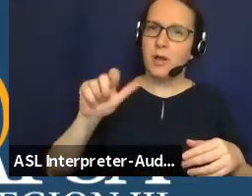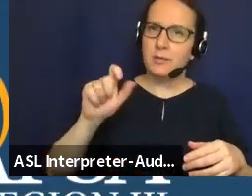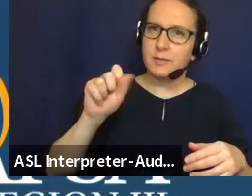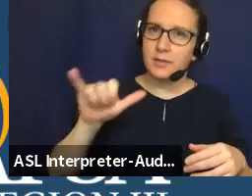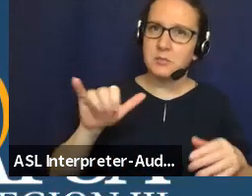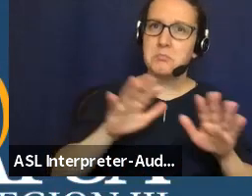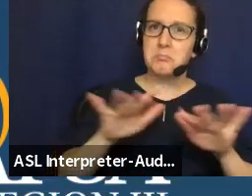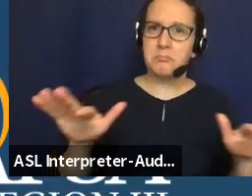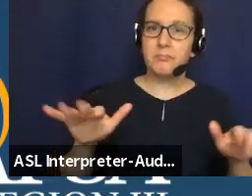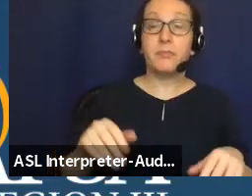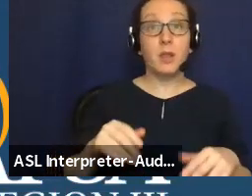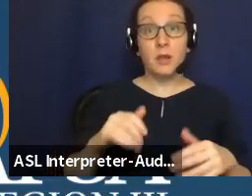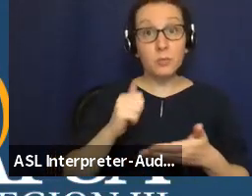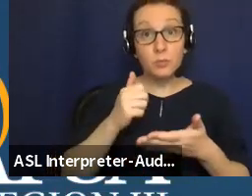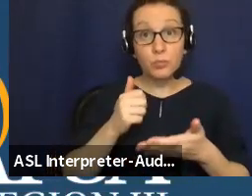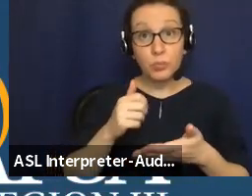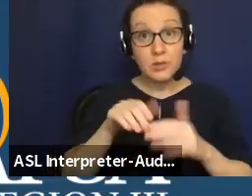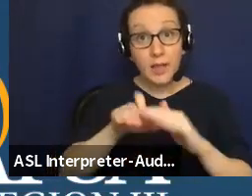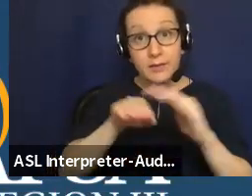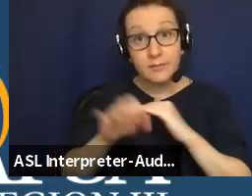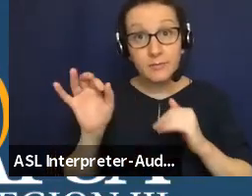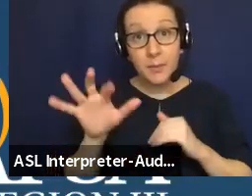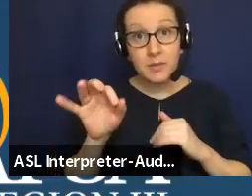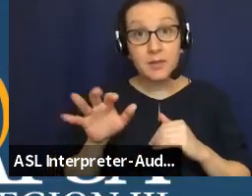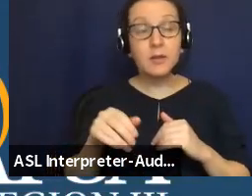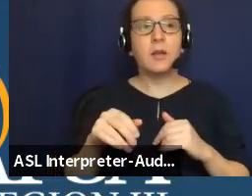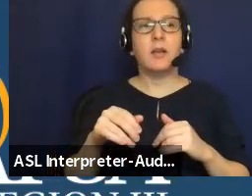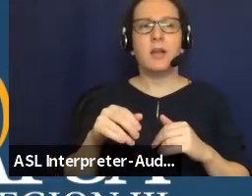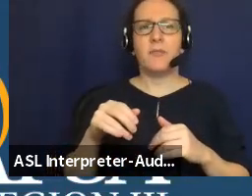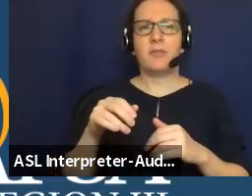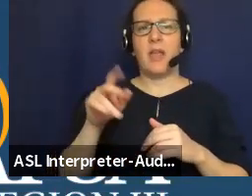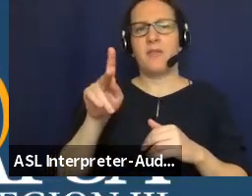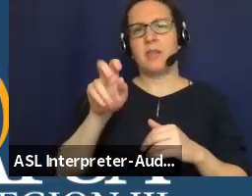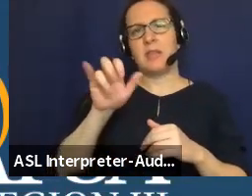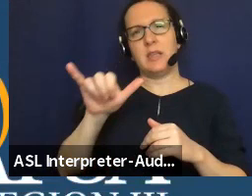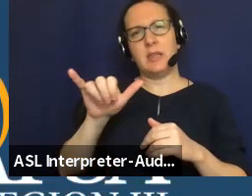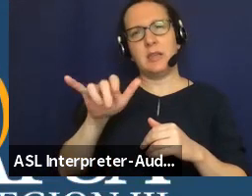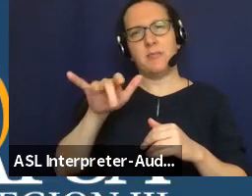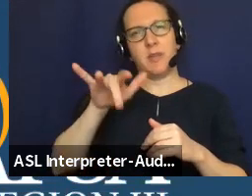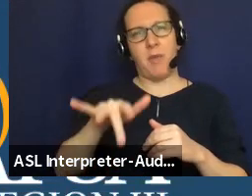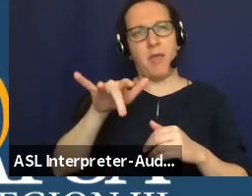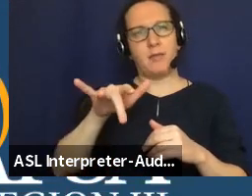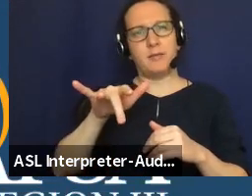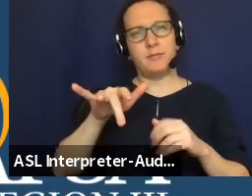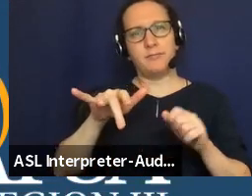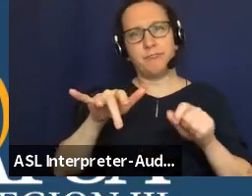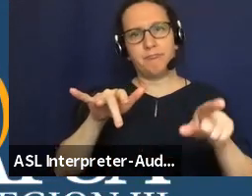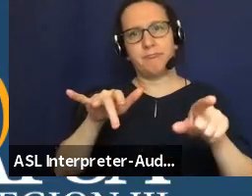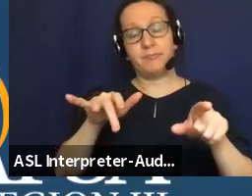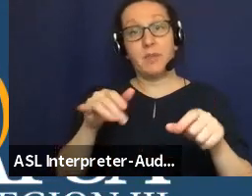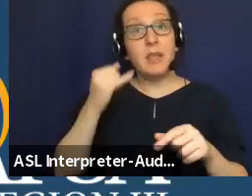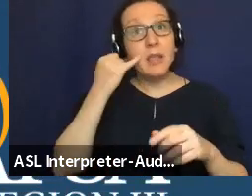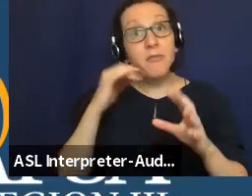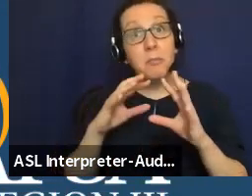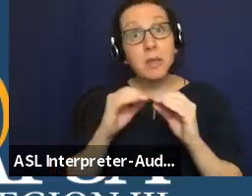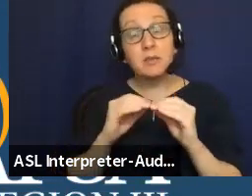include offering key command options for engagement. If you have meetings that are super long,